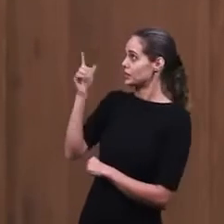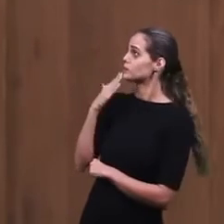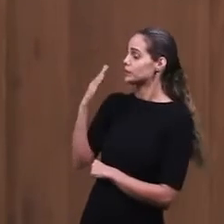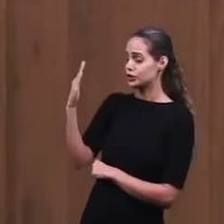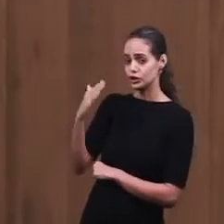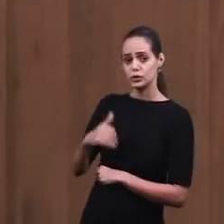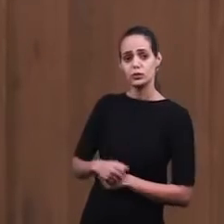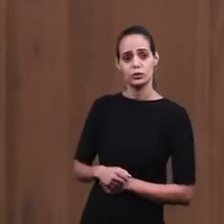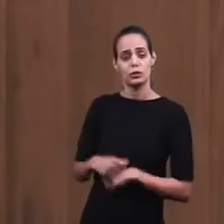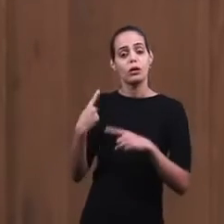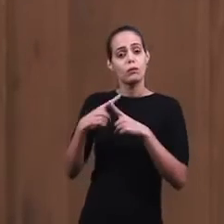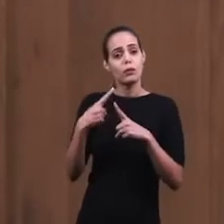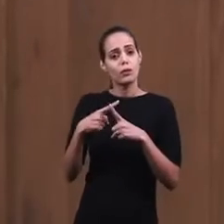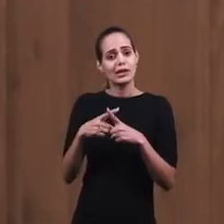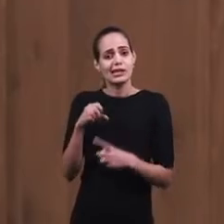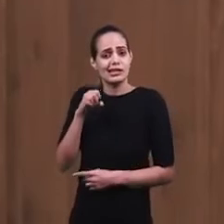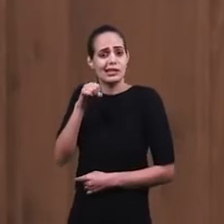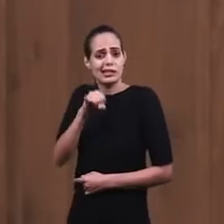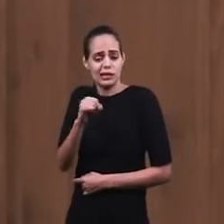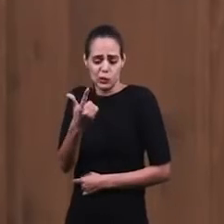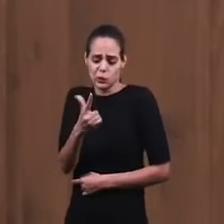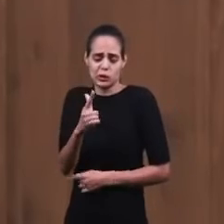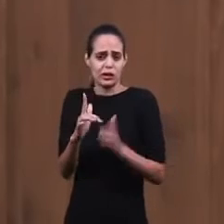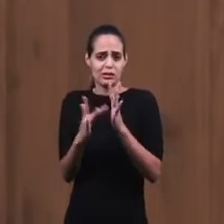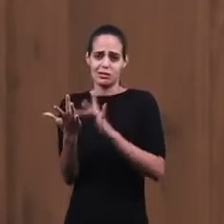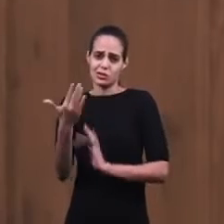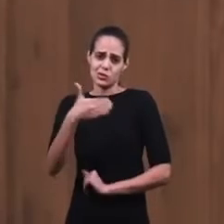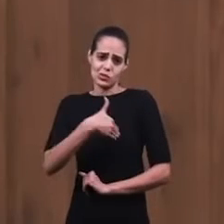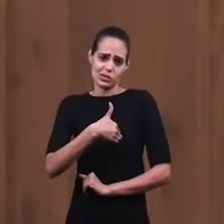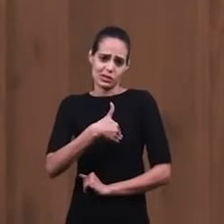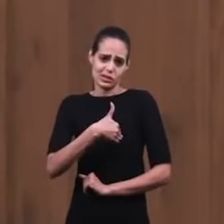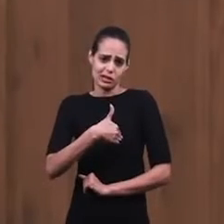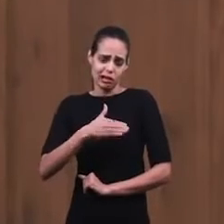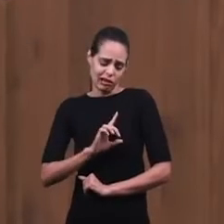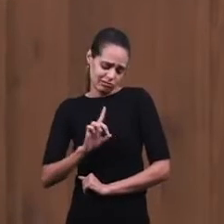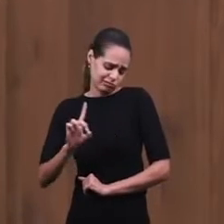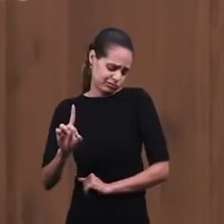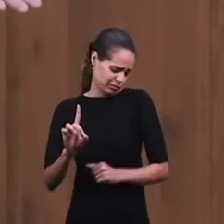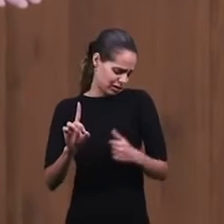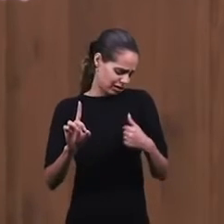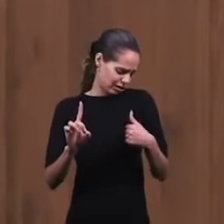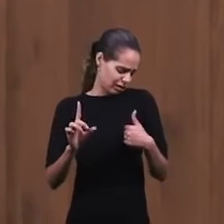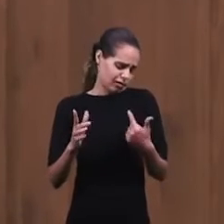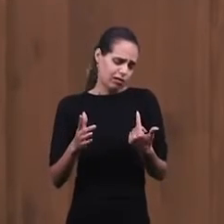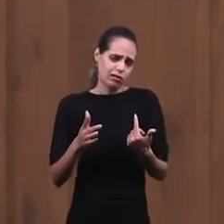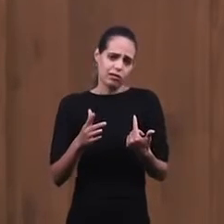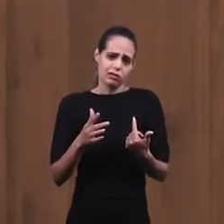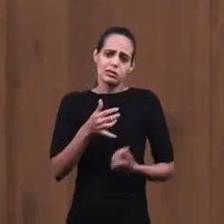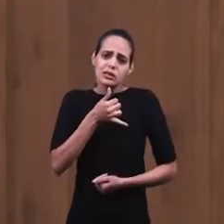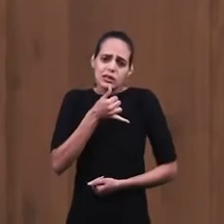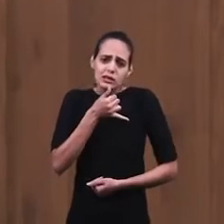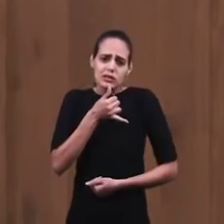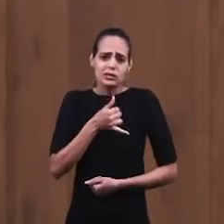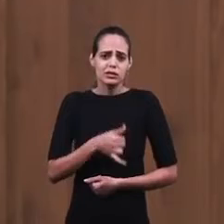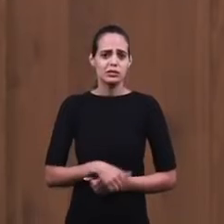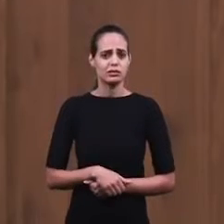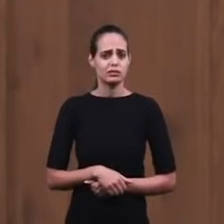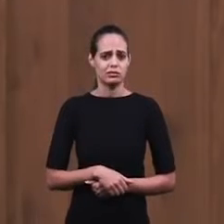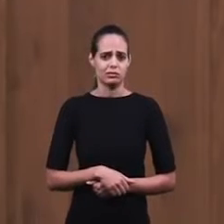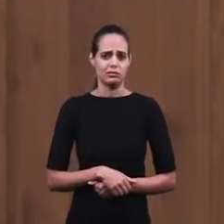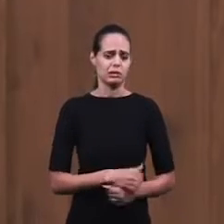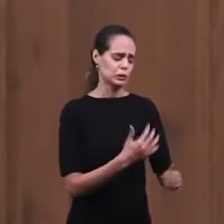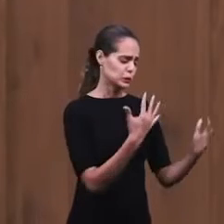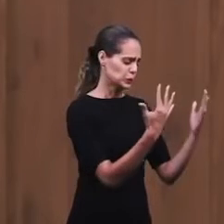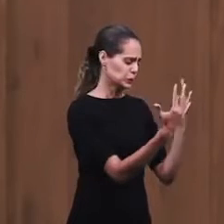We don't have a defense for this world. Our heart feels insecure, but with Jesus, we